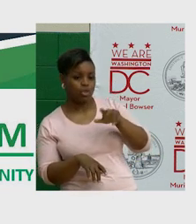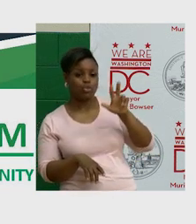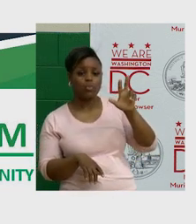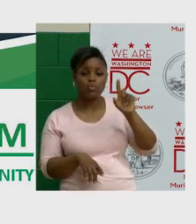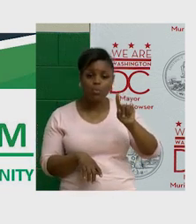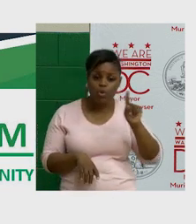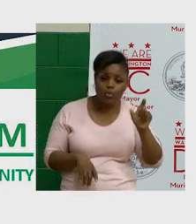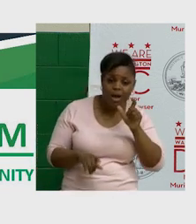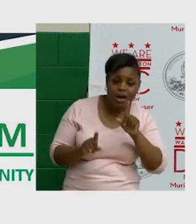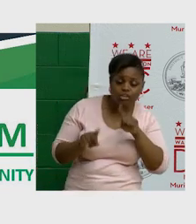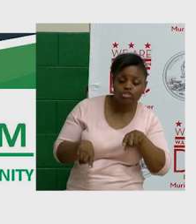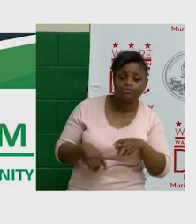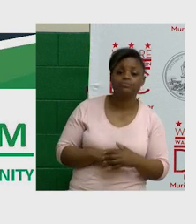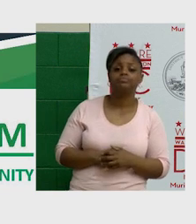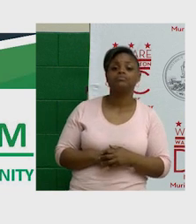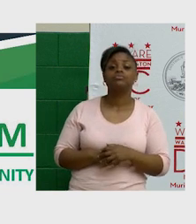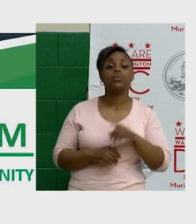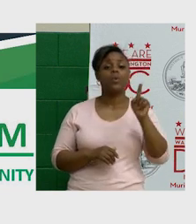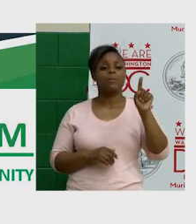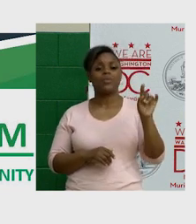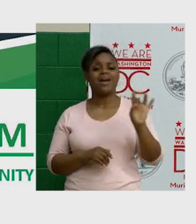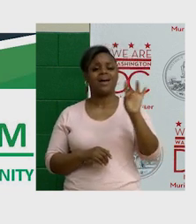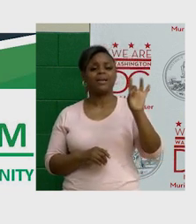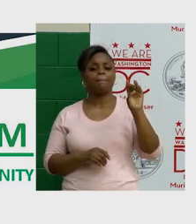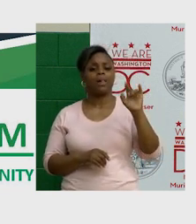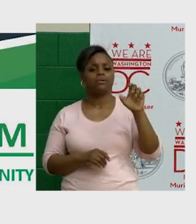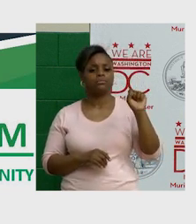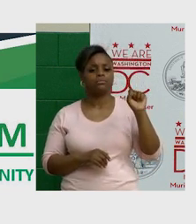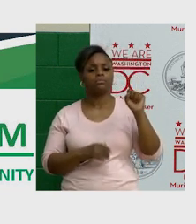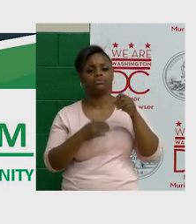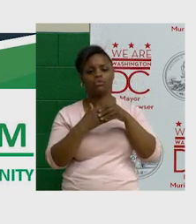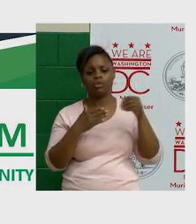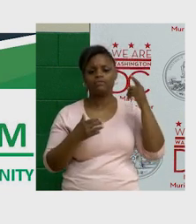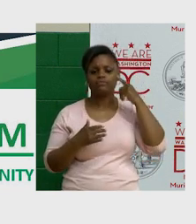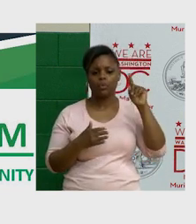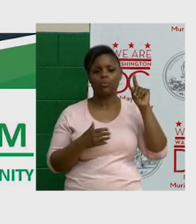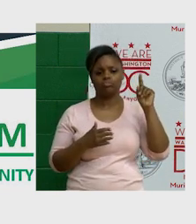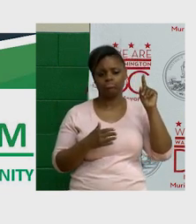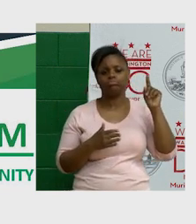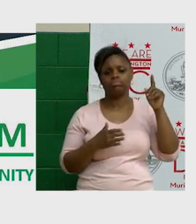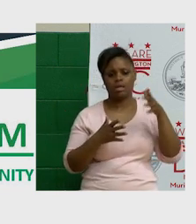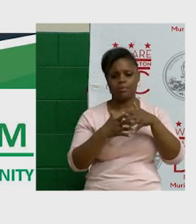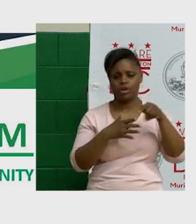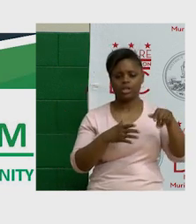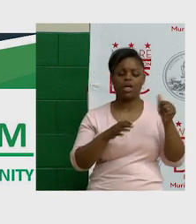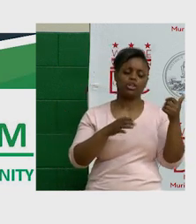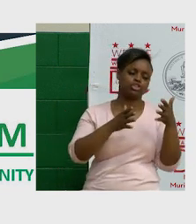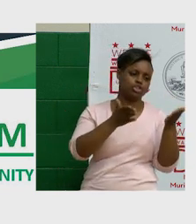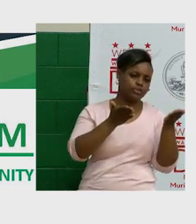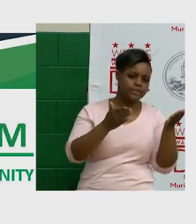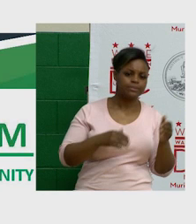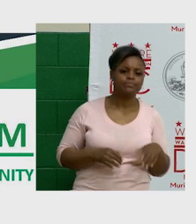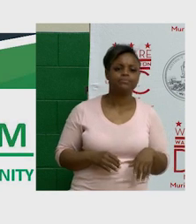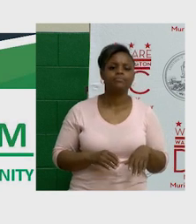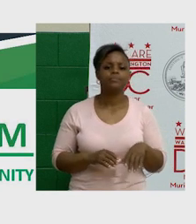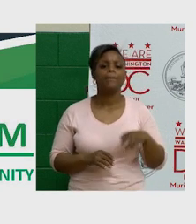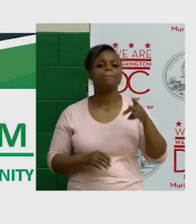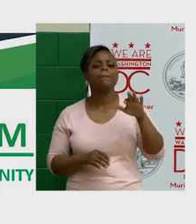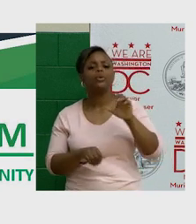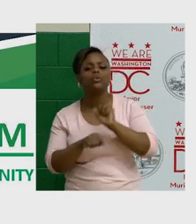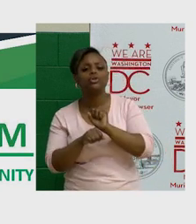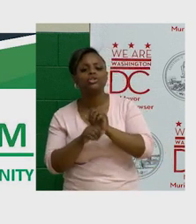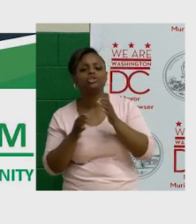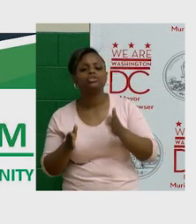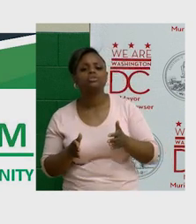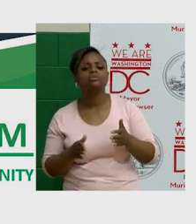about $1.8 billion in government operations and other services. This is where our public works are, so the Department of Public Works